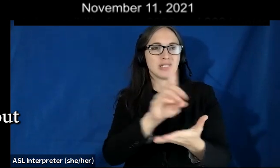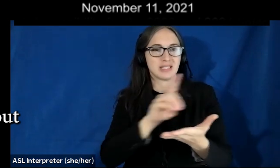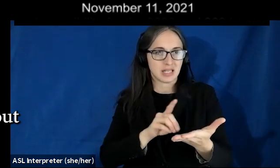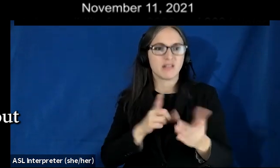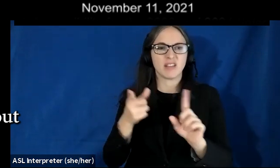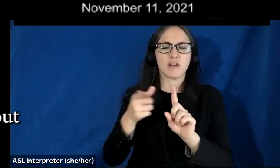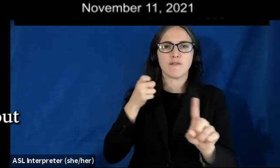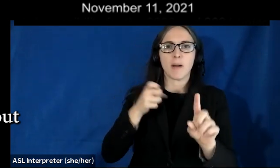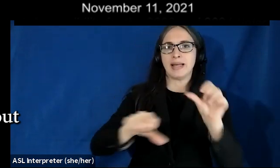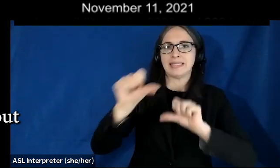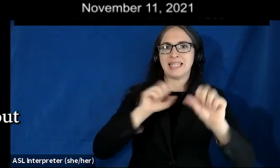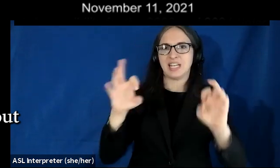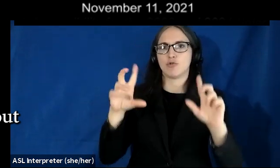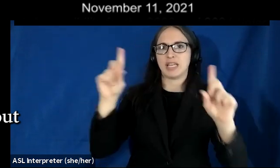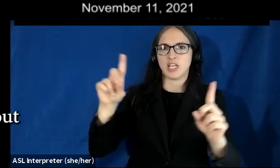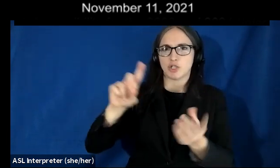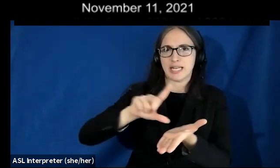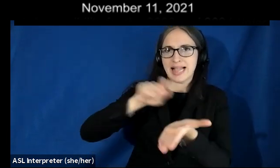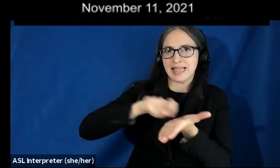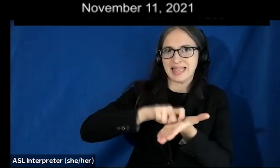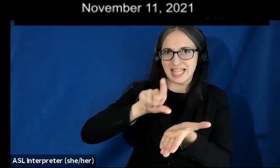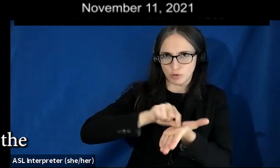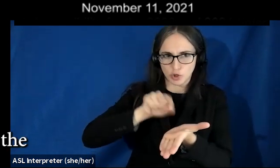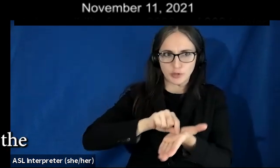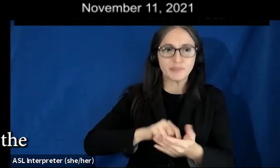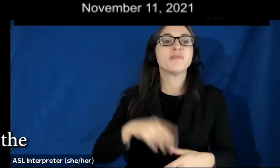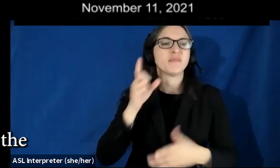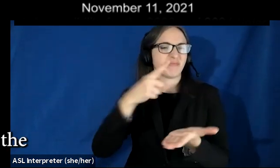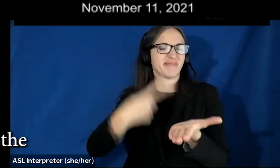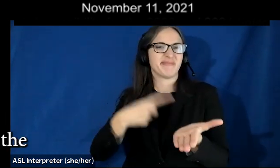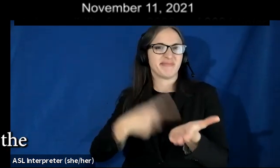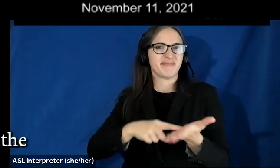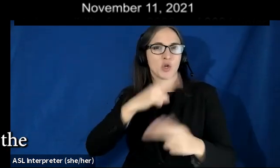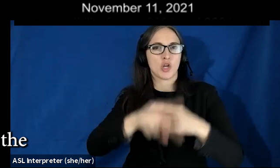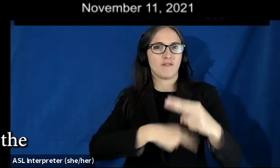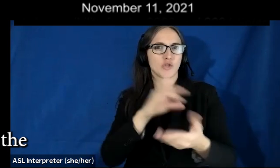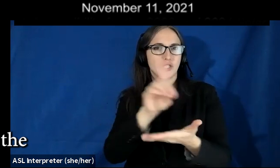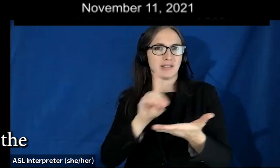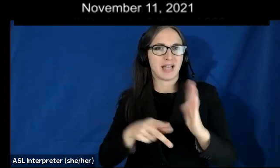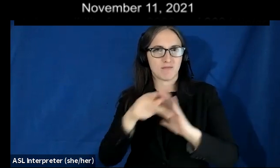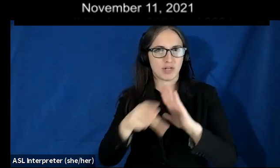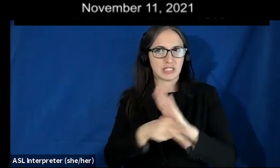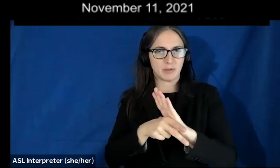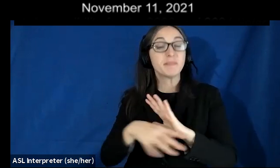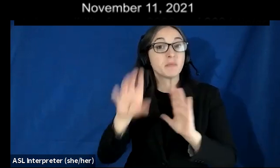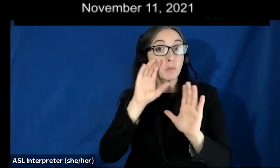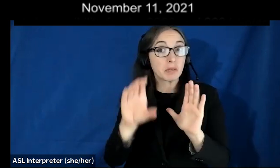and I talk about the universal design principles. There's an image on the left side of the